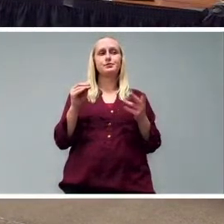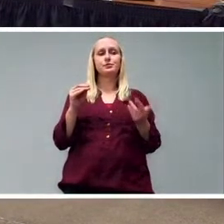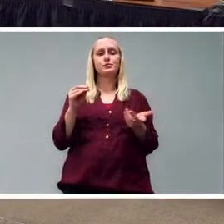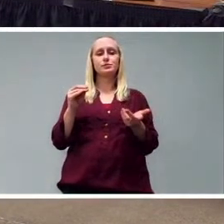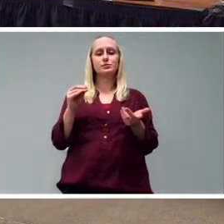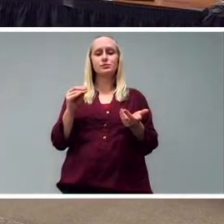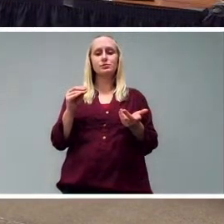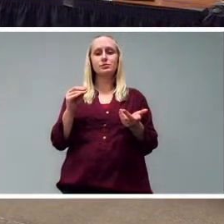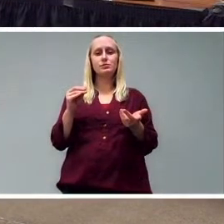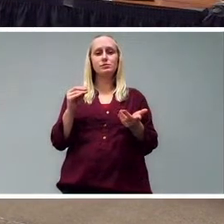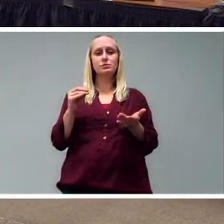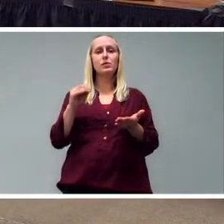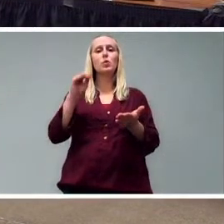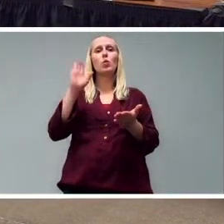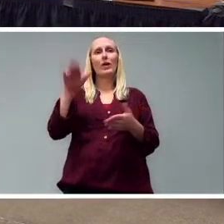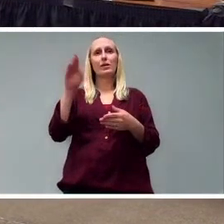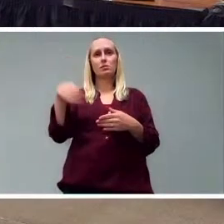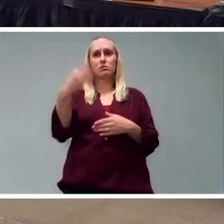filed with the county. Mm-hmm.